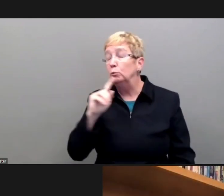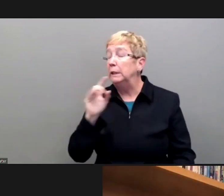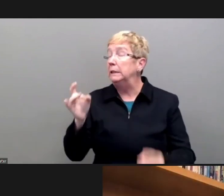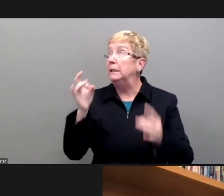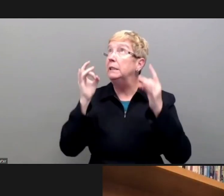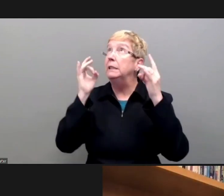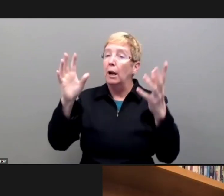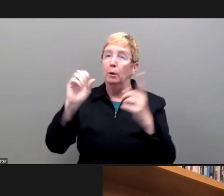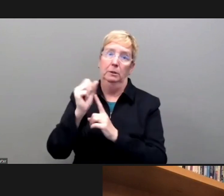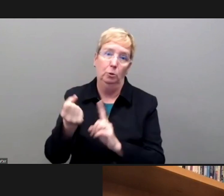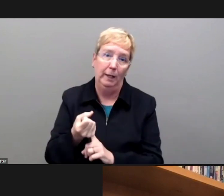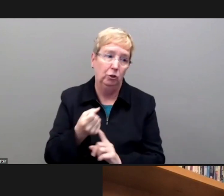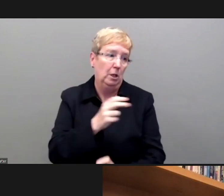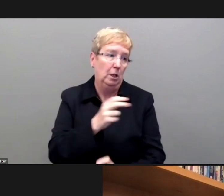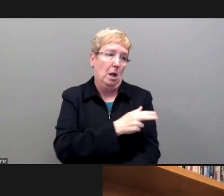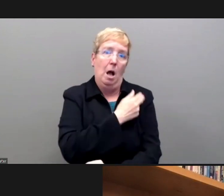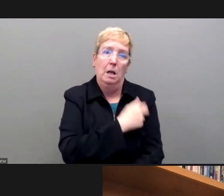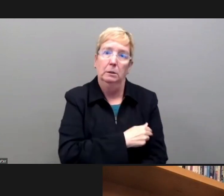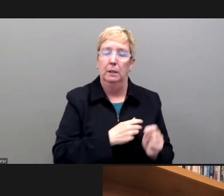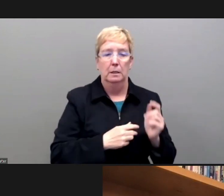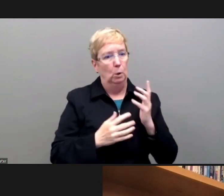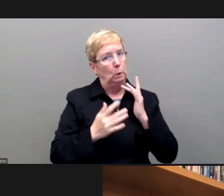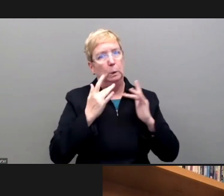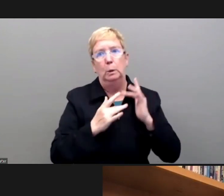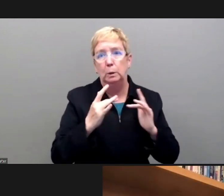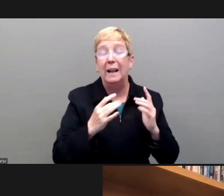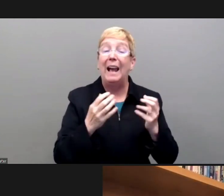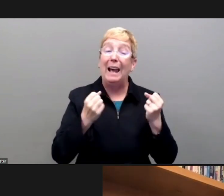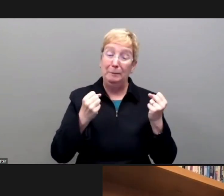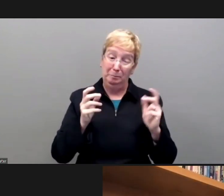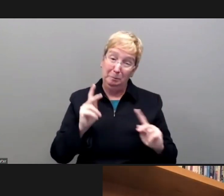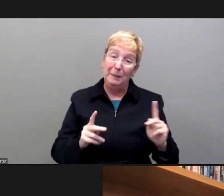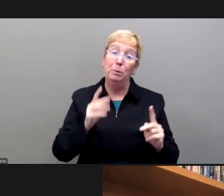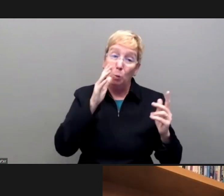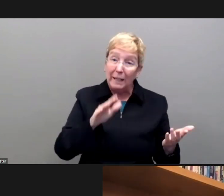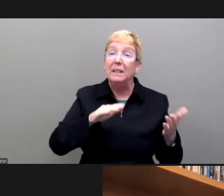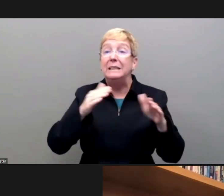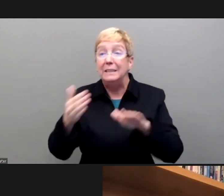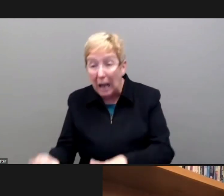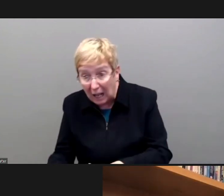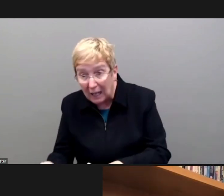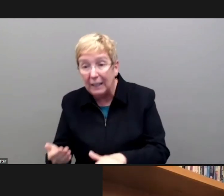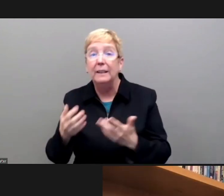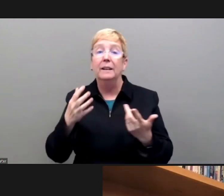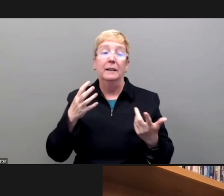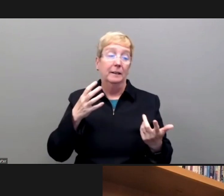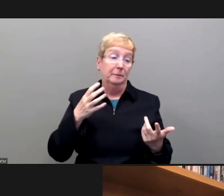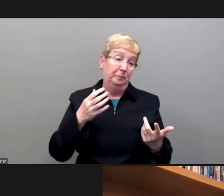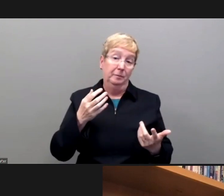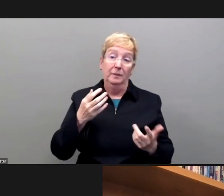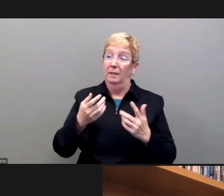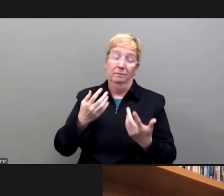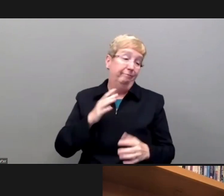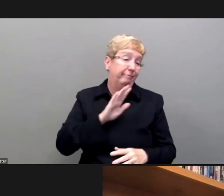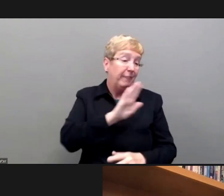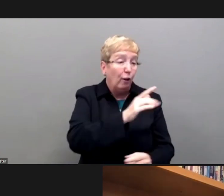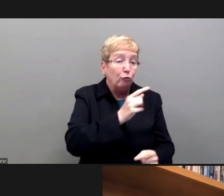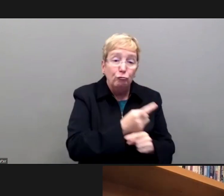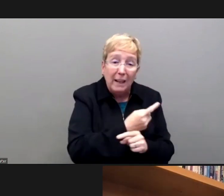New Mexicans, again, are going to lose their lives or have long-term chronic illnesses because of the rate of spread of